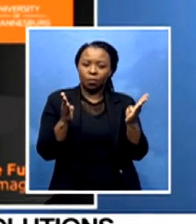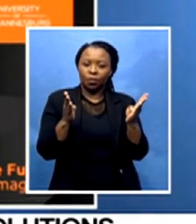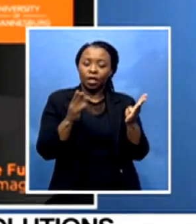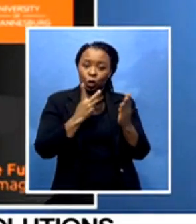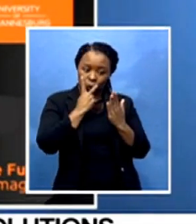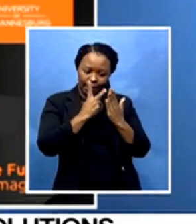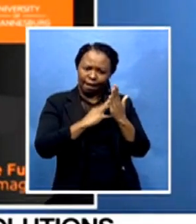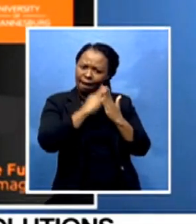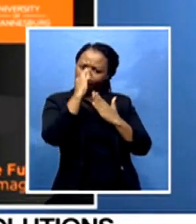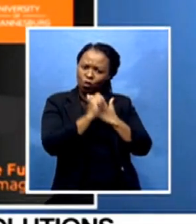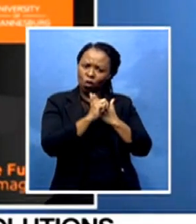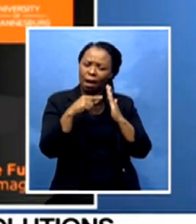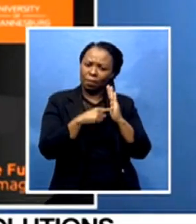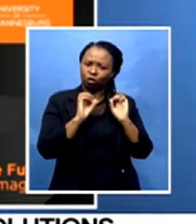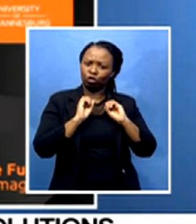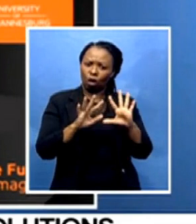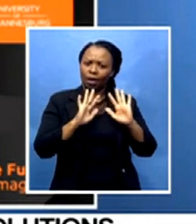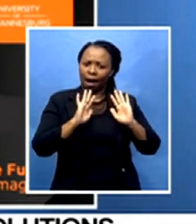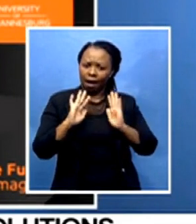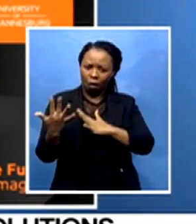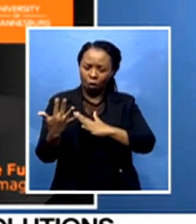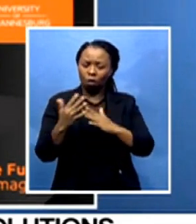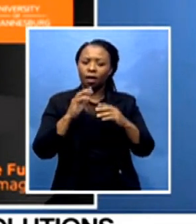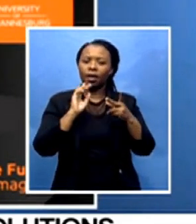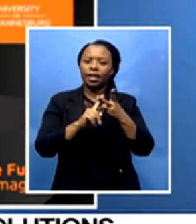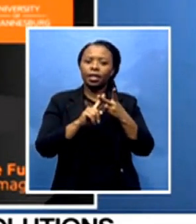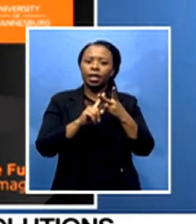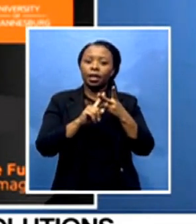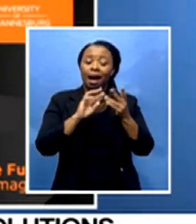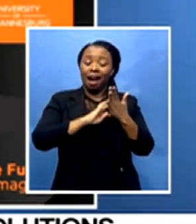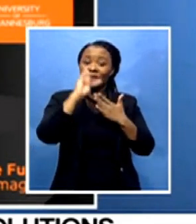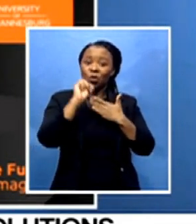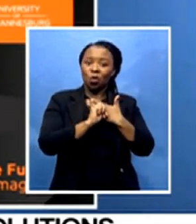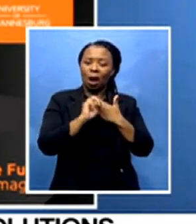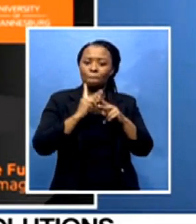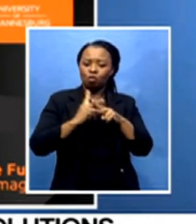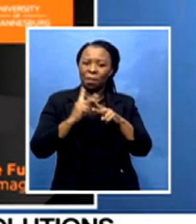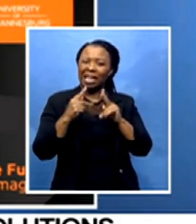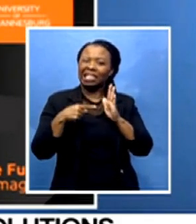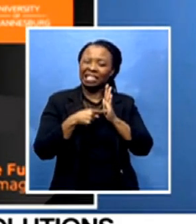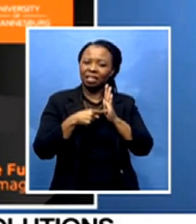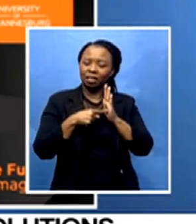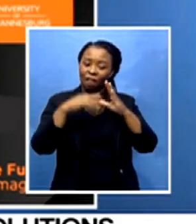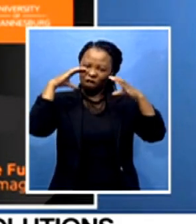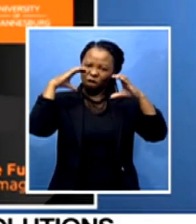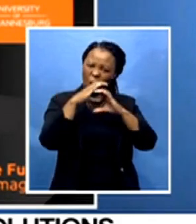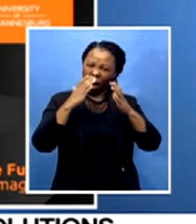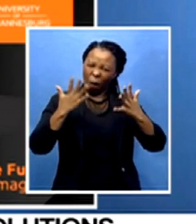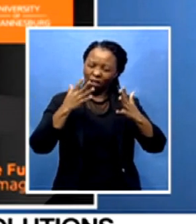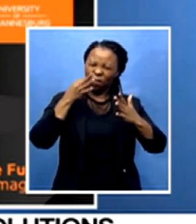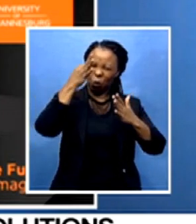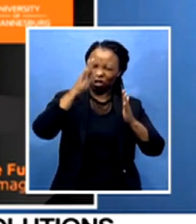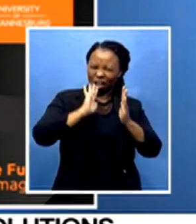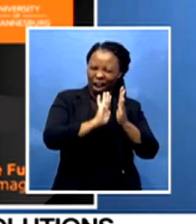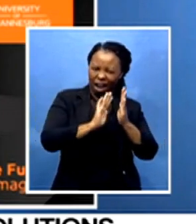prepare a curriculum then that is more future focused. Yeah. to enable that our children are future